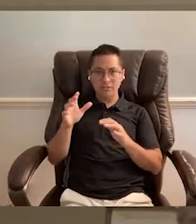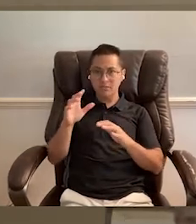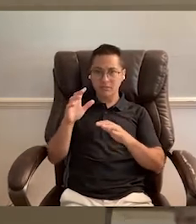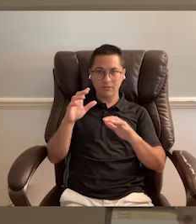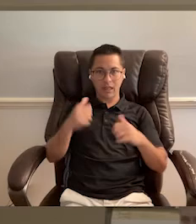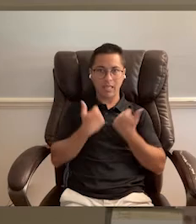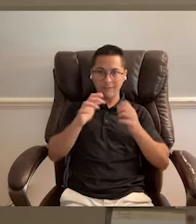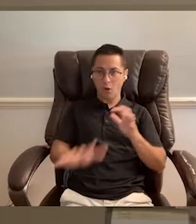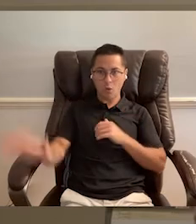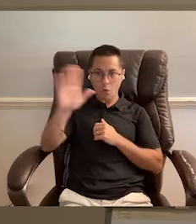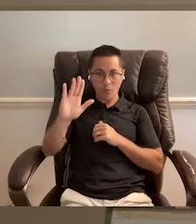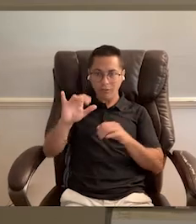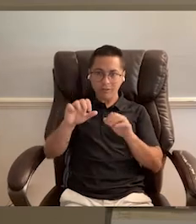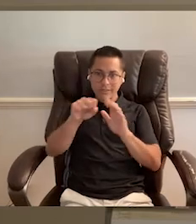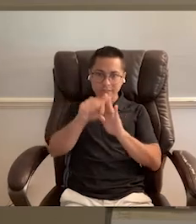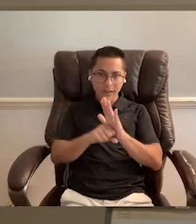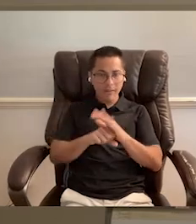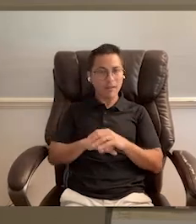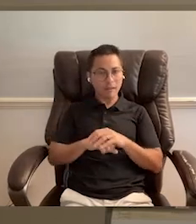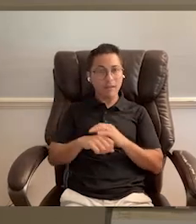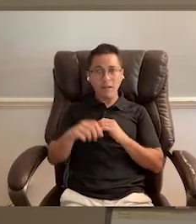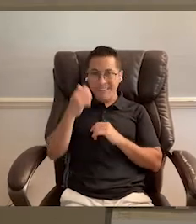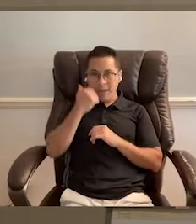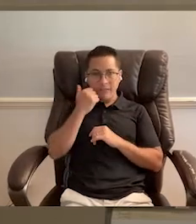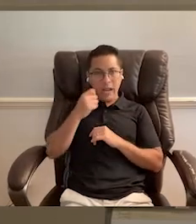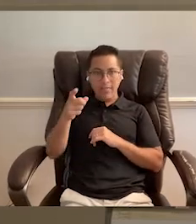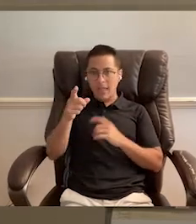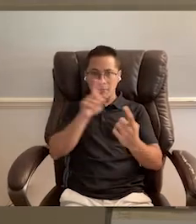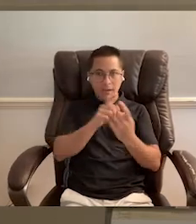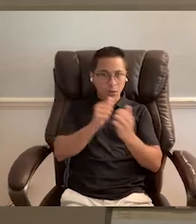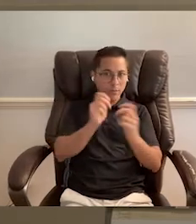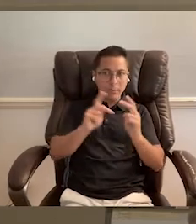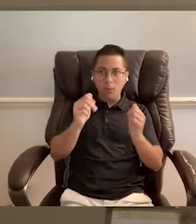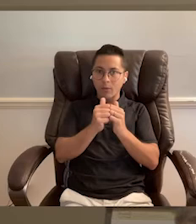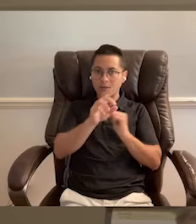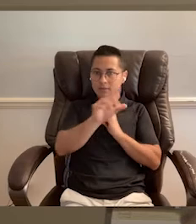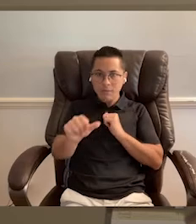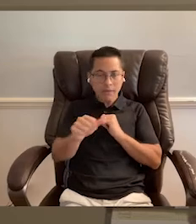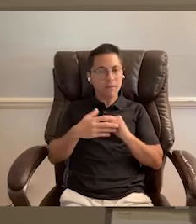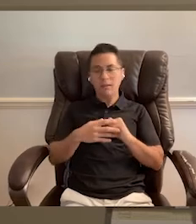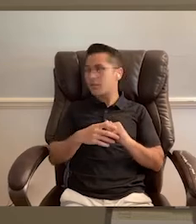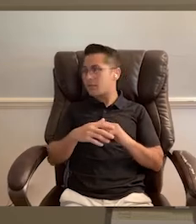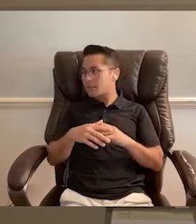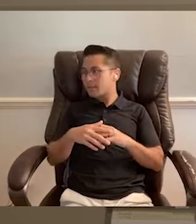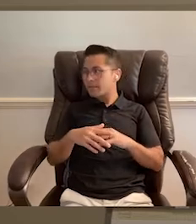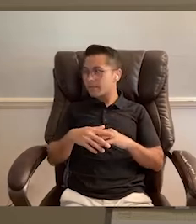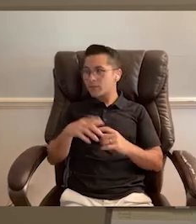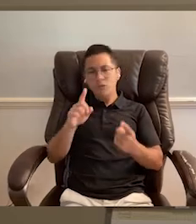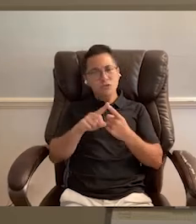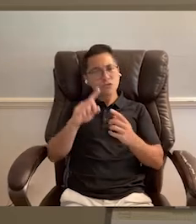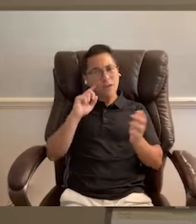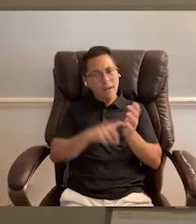ago, we worked with Shake a Leg in Miami. Some of you are familiar with Shake a Leg in Miami. So the students wanted to